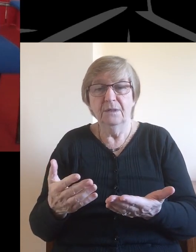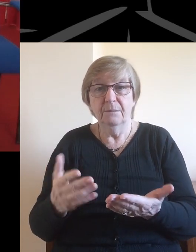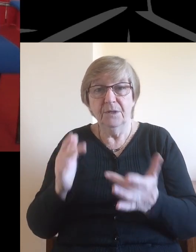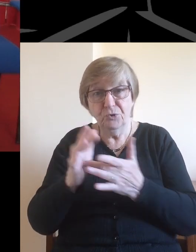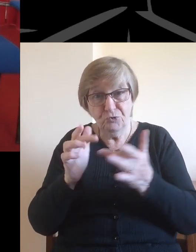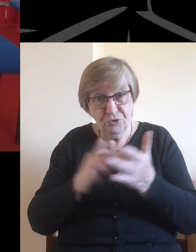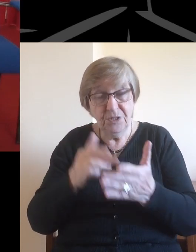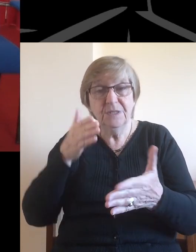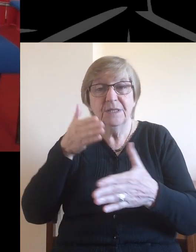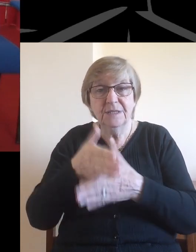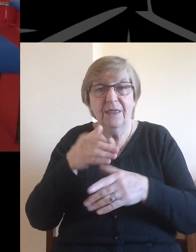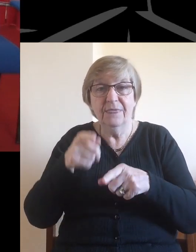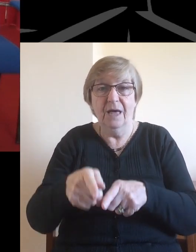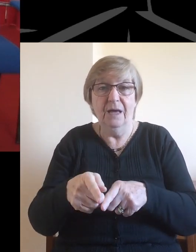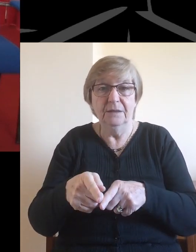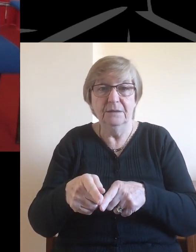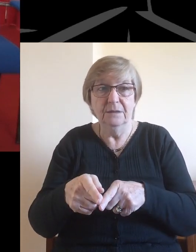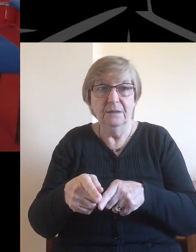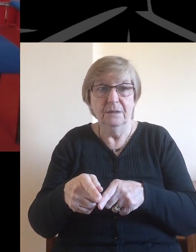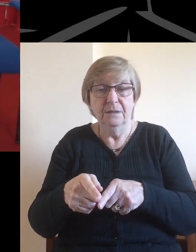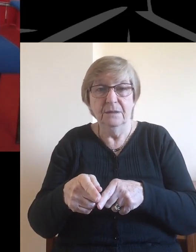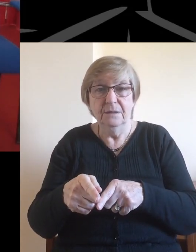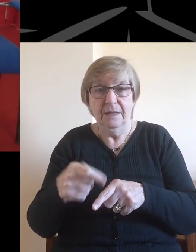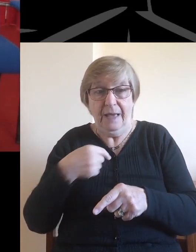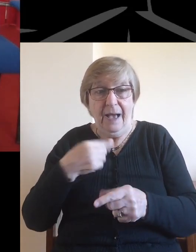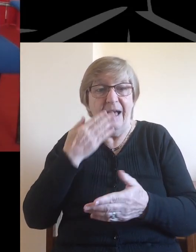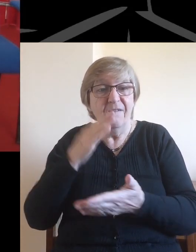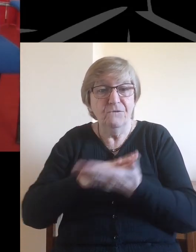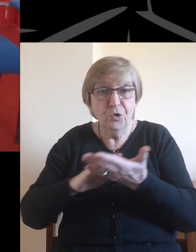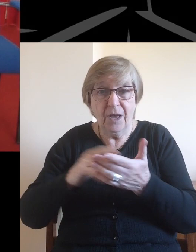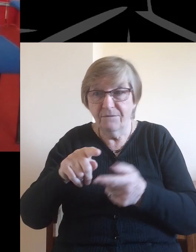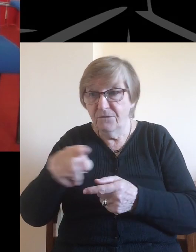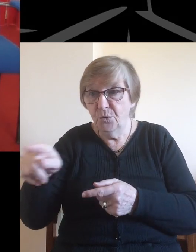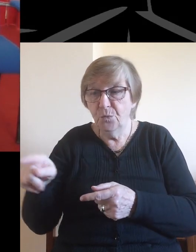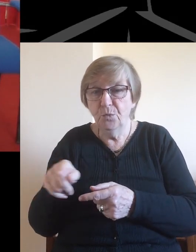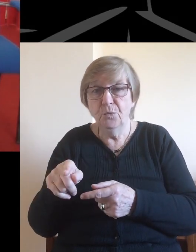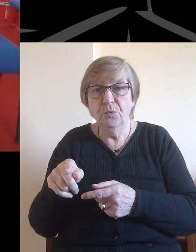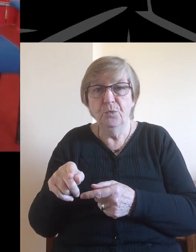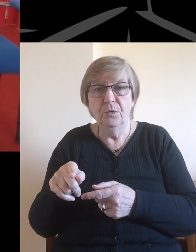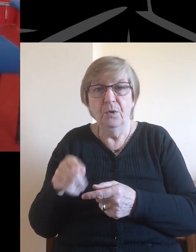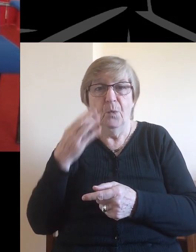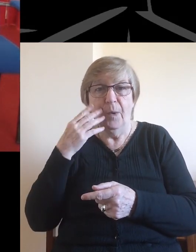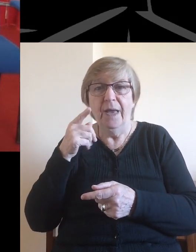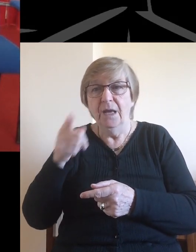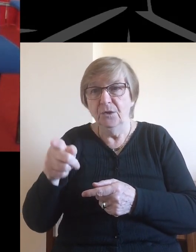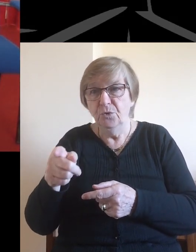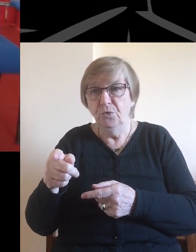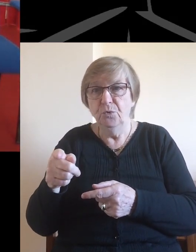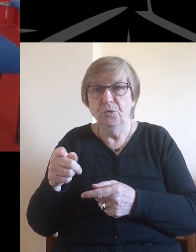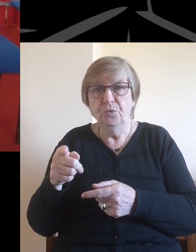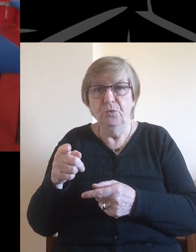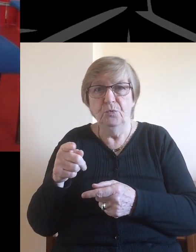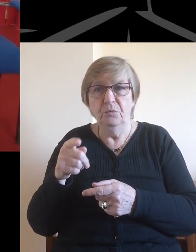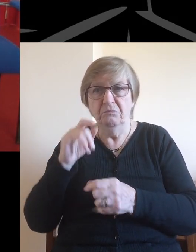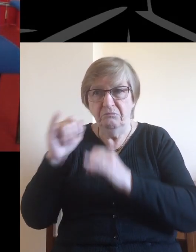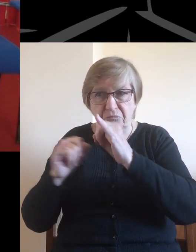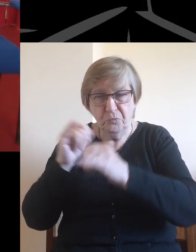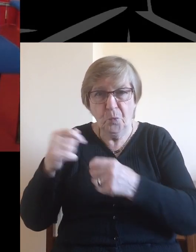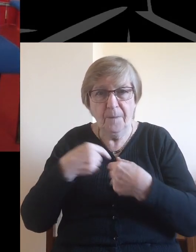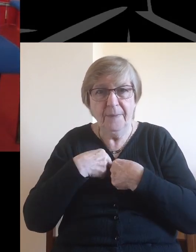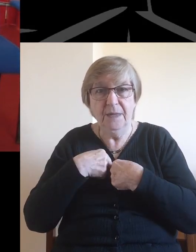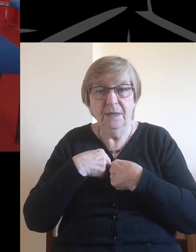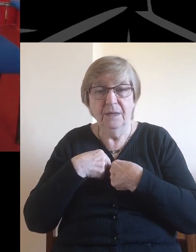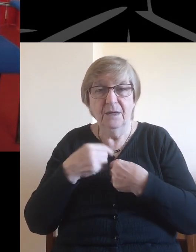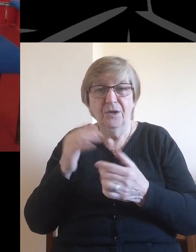But Jesus did that. Jesus didn't just say to people, I forgive you for the time that you've tripped me up, or I've forgiven you for the time that you've called me names.